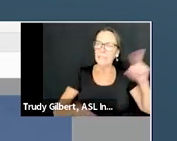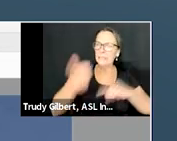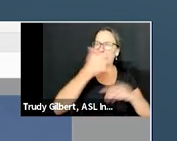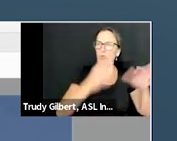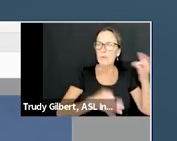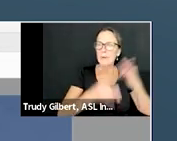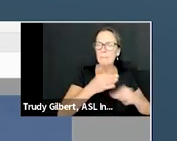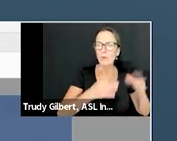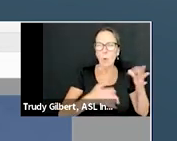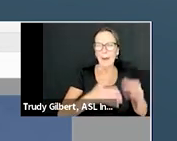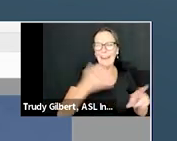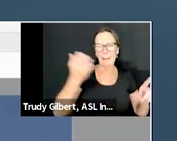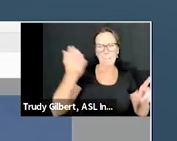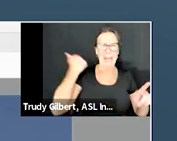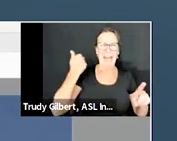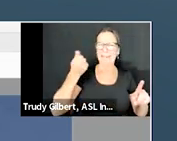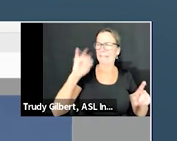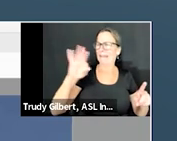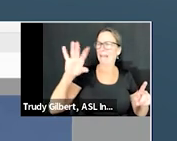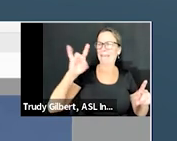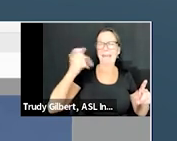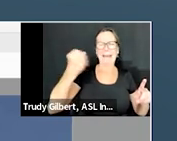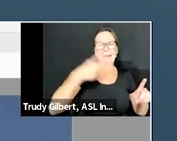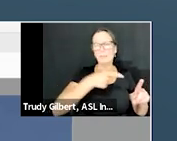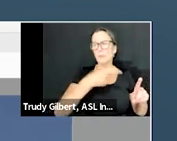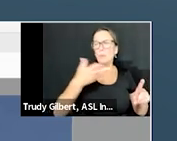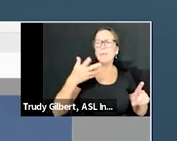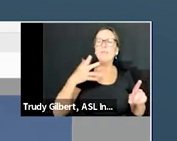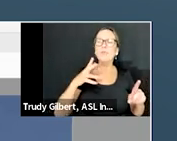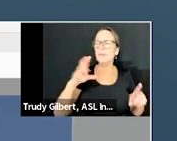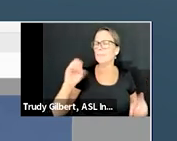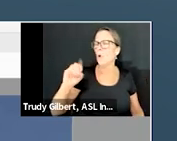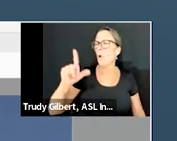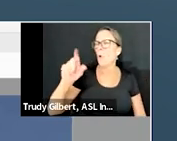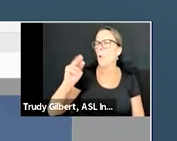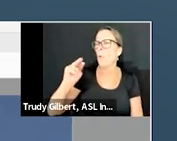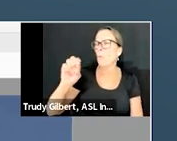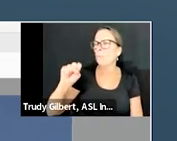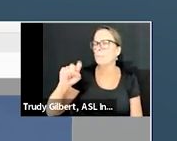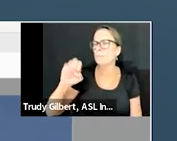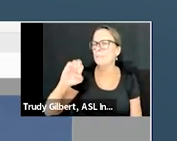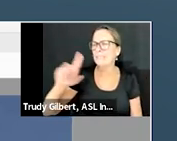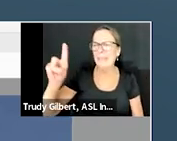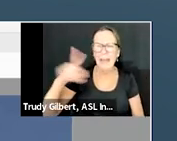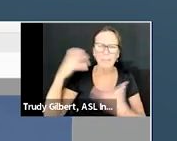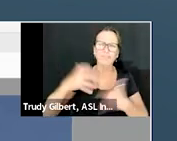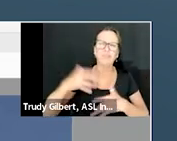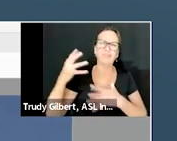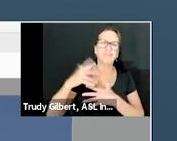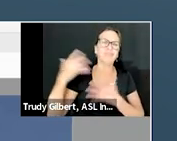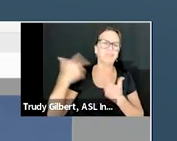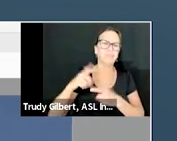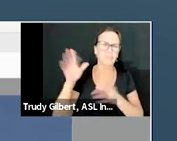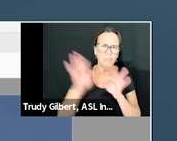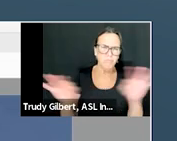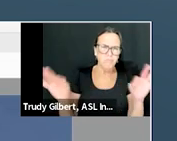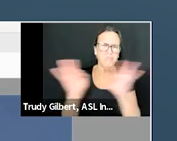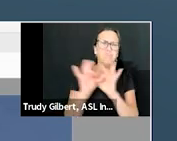1990s called Olmstead, which was really a landmark case for people with disabilities and requires